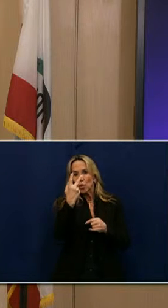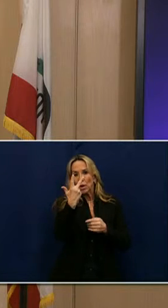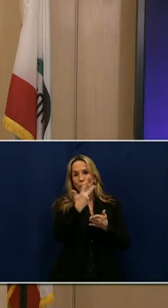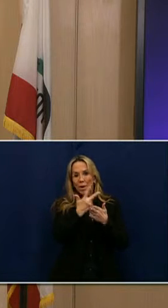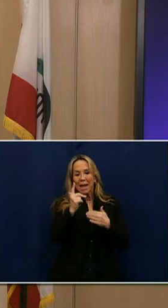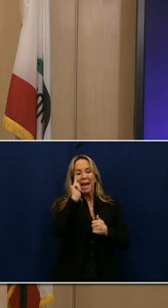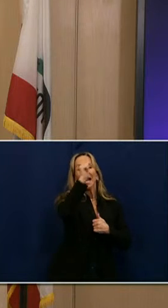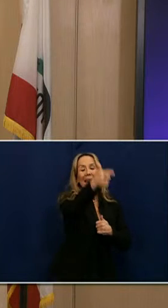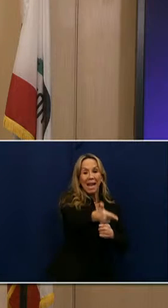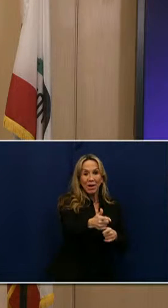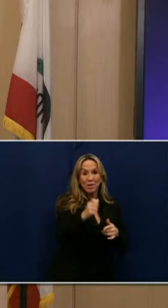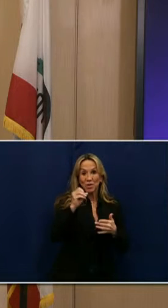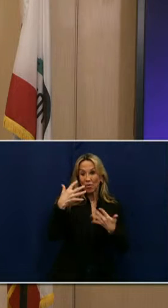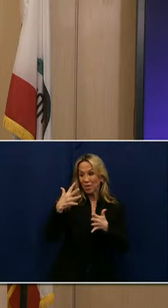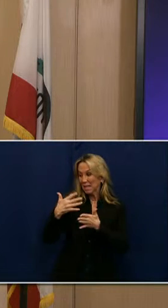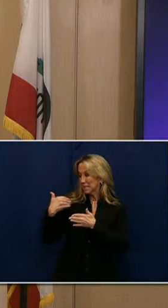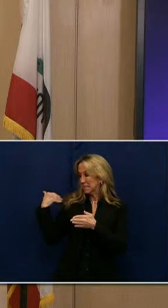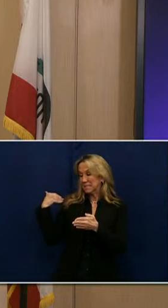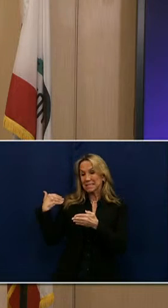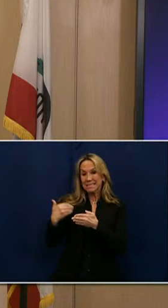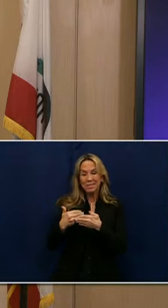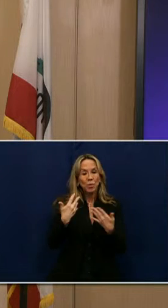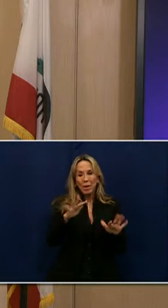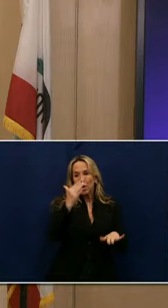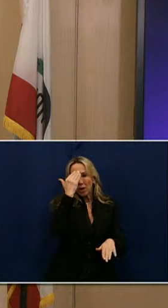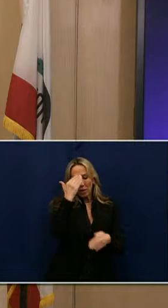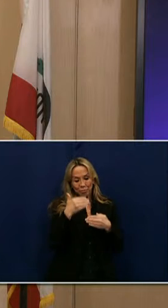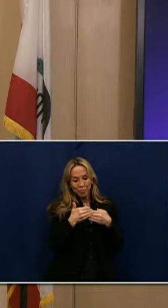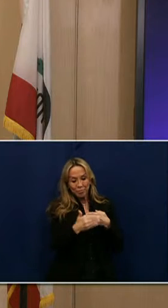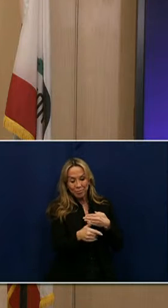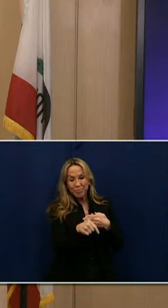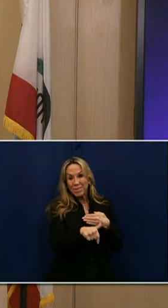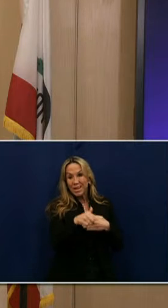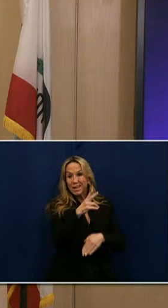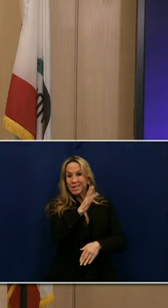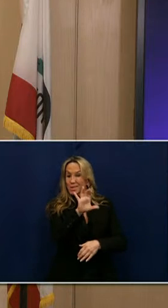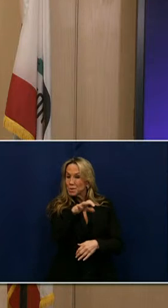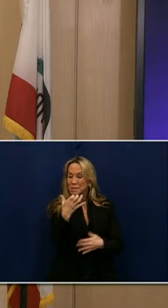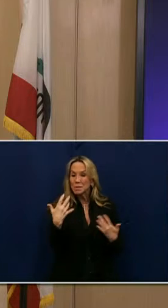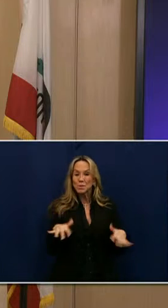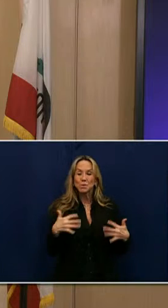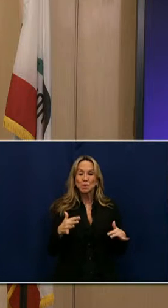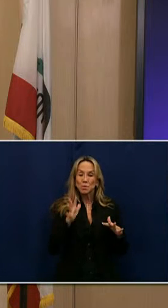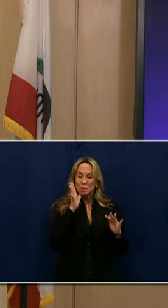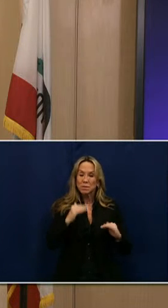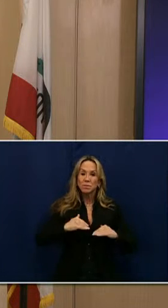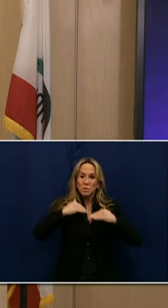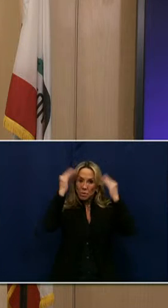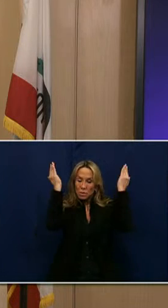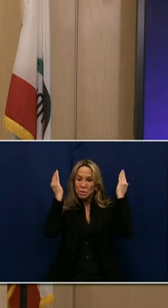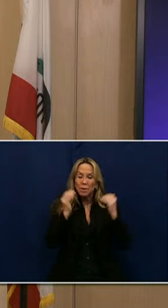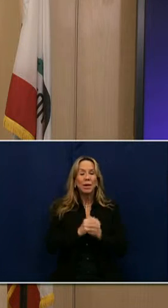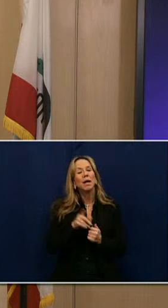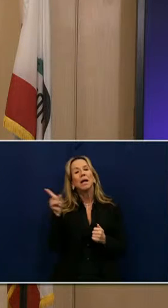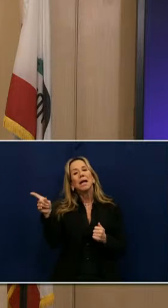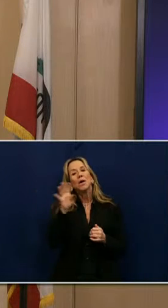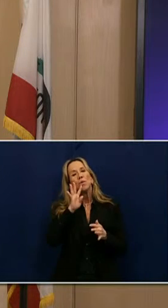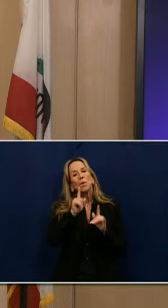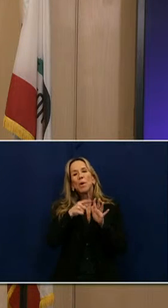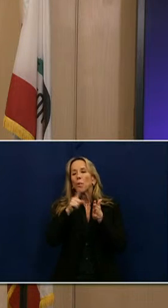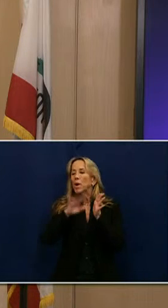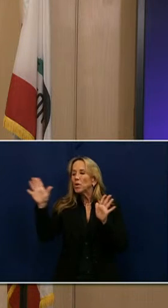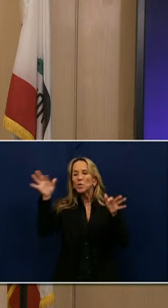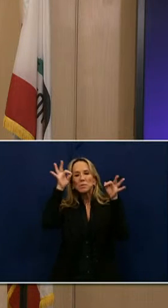can pretty much count on the fact we're going to run out of beds here this month, can you talk a little bit about what your triage thinking